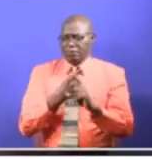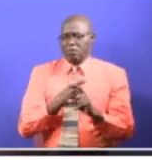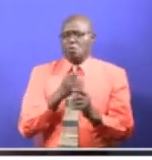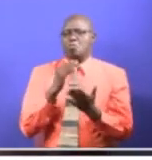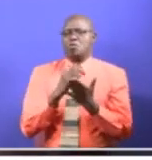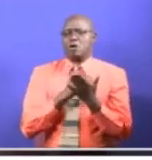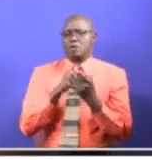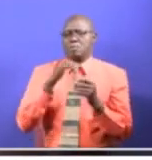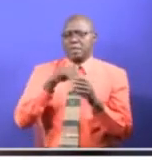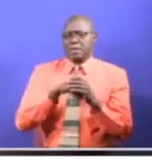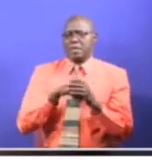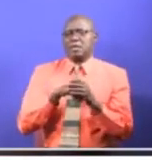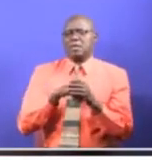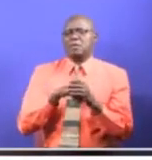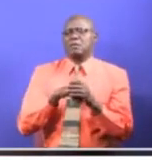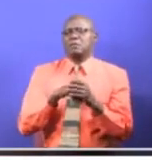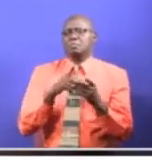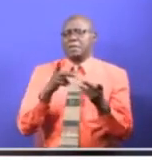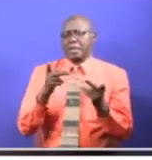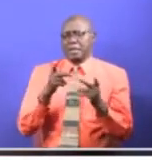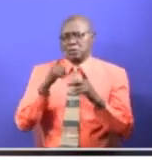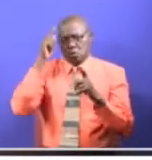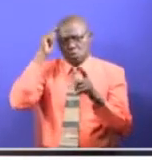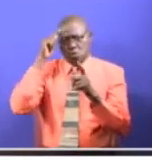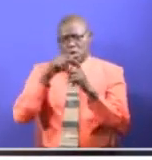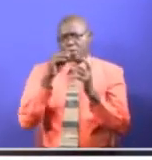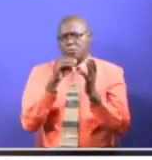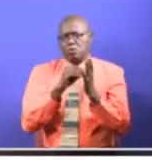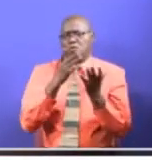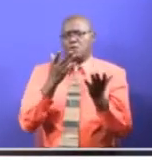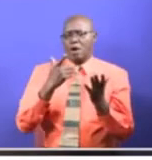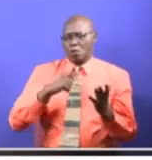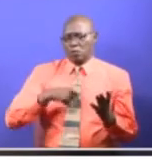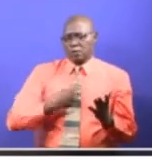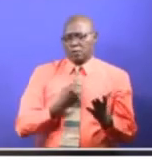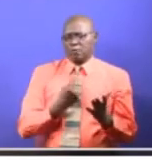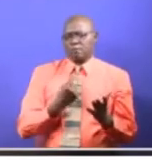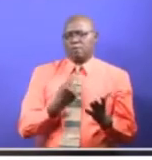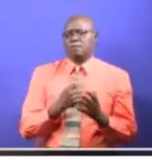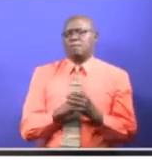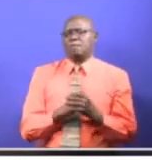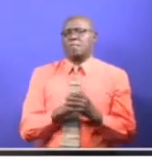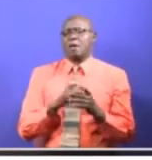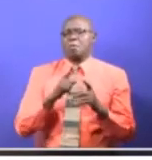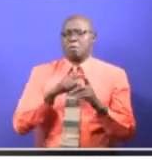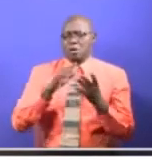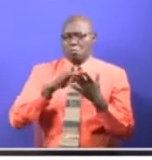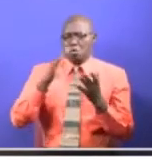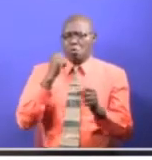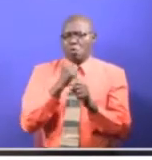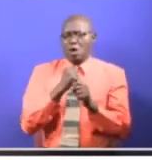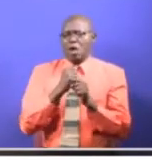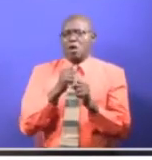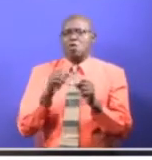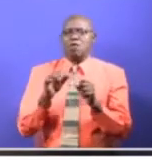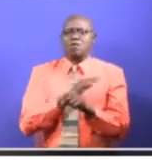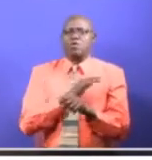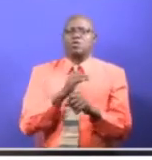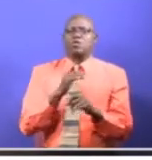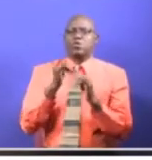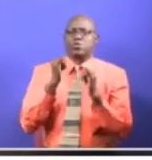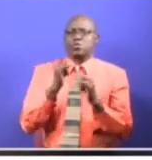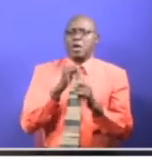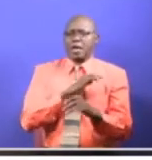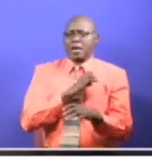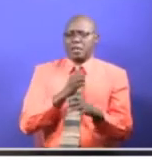several internal goals that we have set for ourselves. But more importantly, we're looking at working fully with renewable energy by